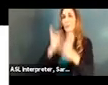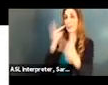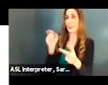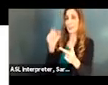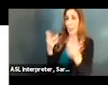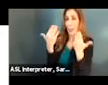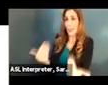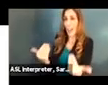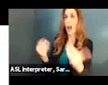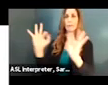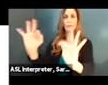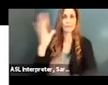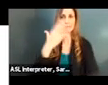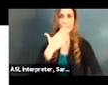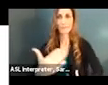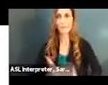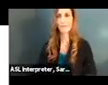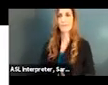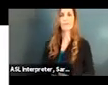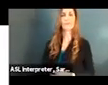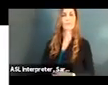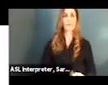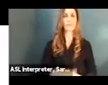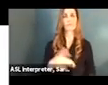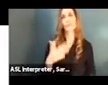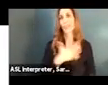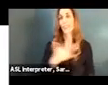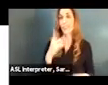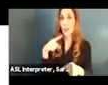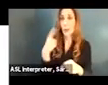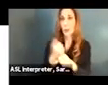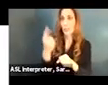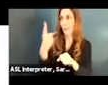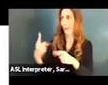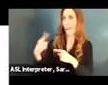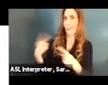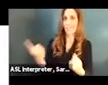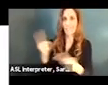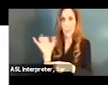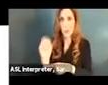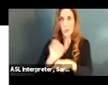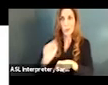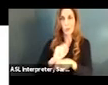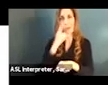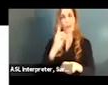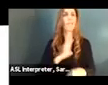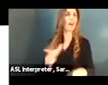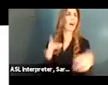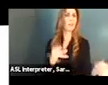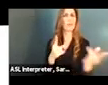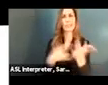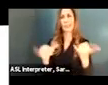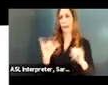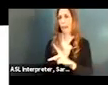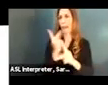great. Awesome. Wow, you'd think like a year and a half into this, we would like have it down really, but we're still figuring it